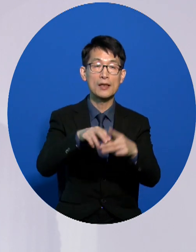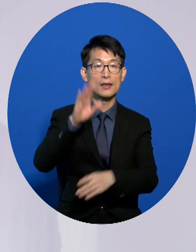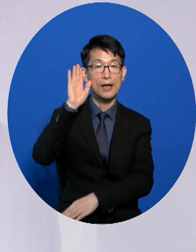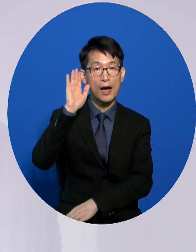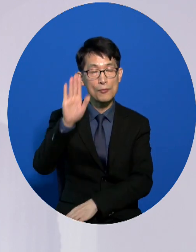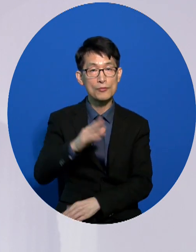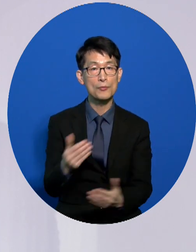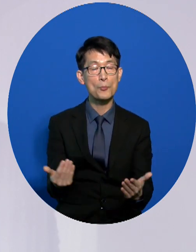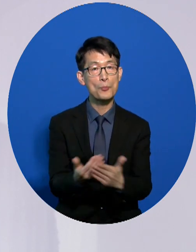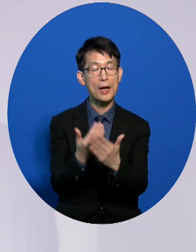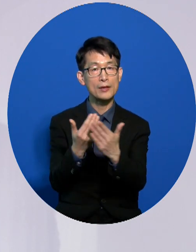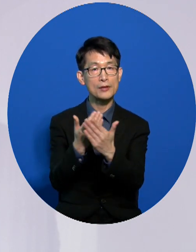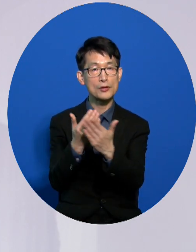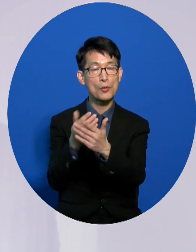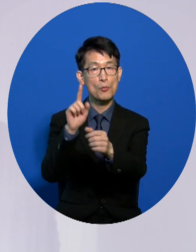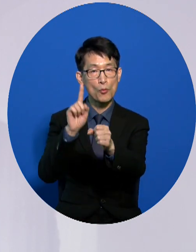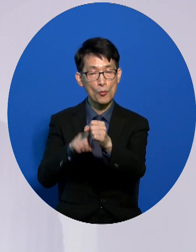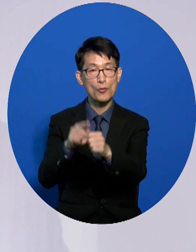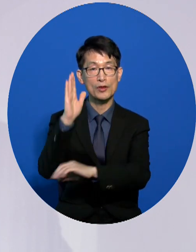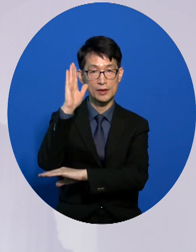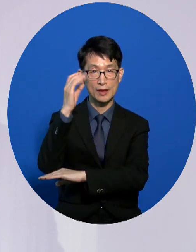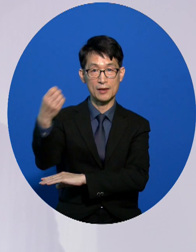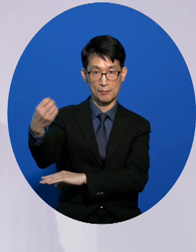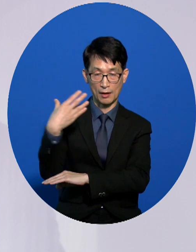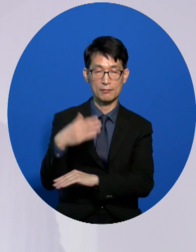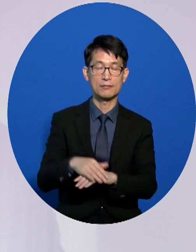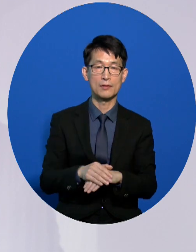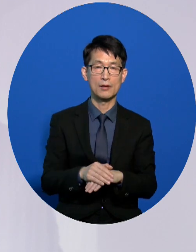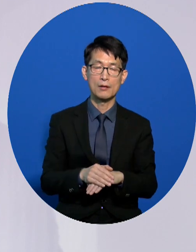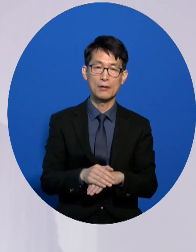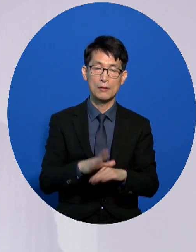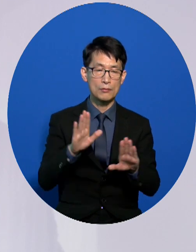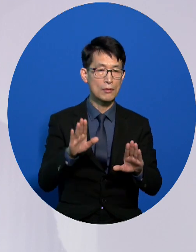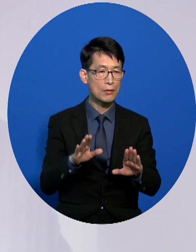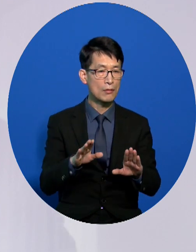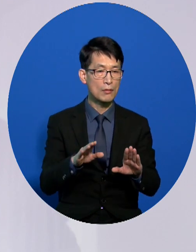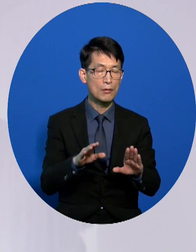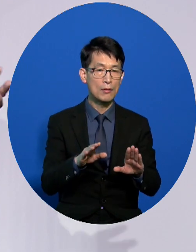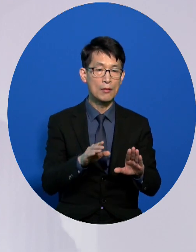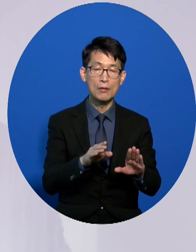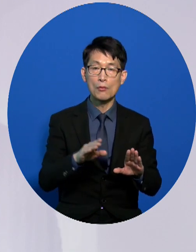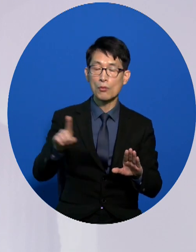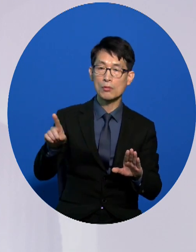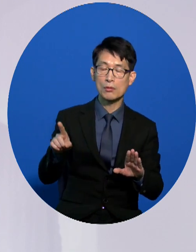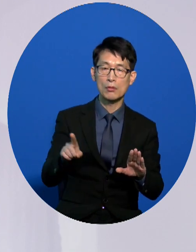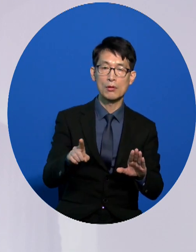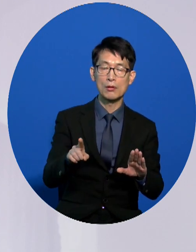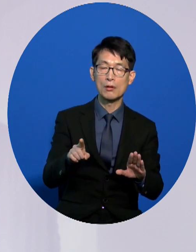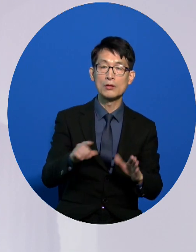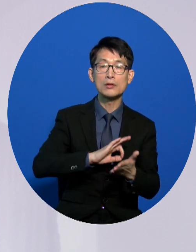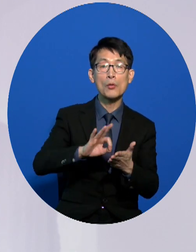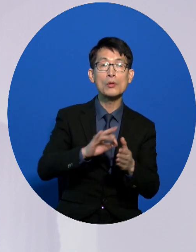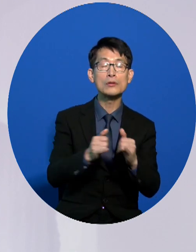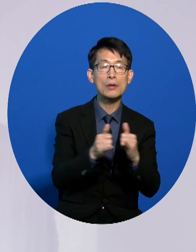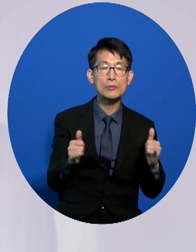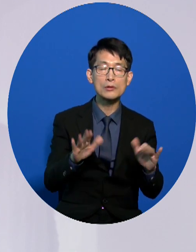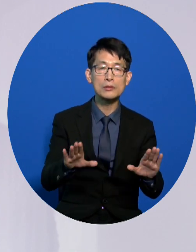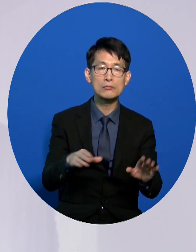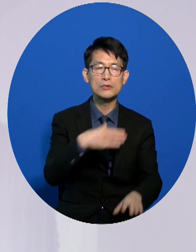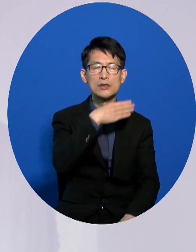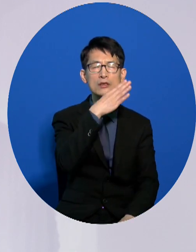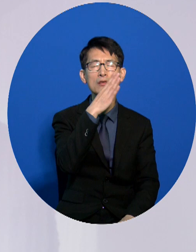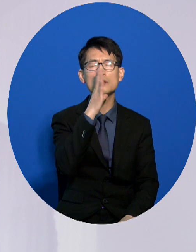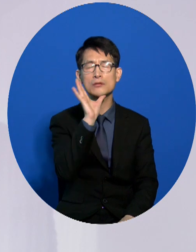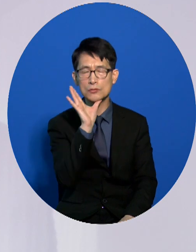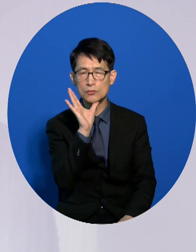you talked about the future direction for the Mobility Support Center, and you also mentioned how the users continue